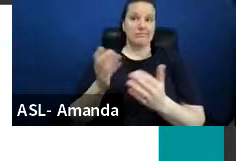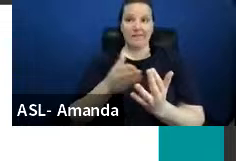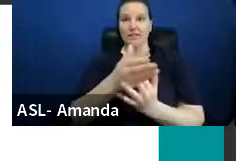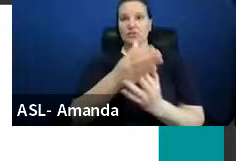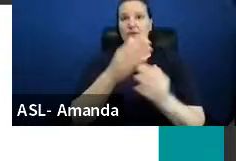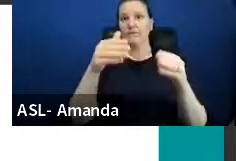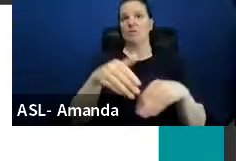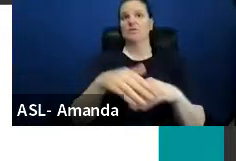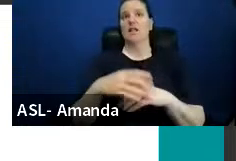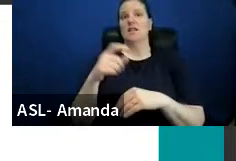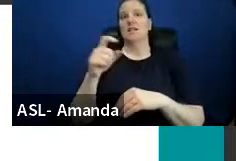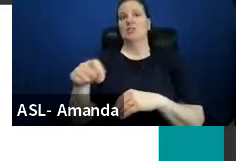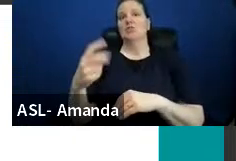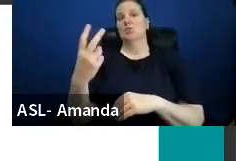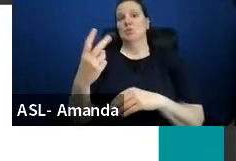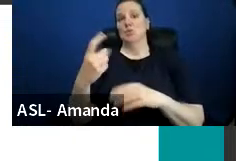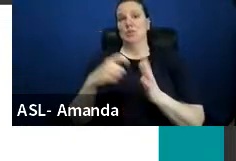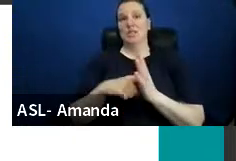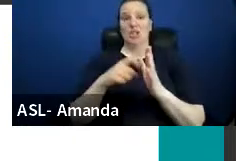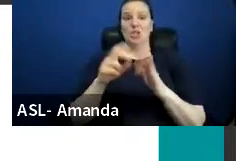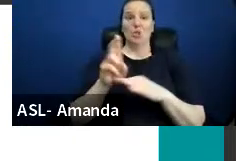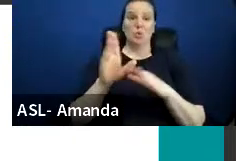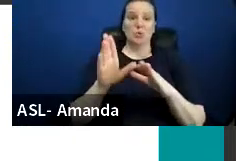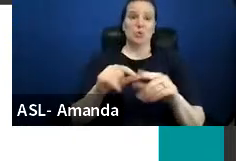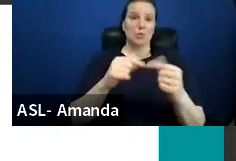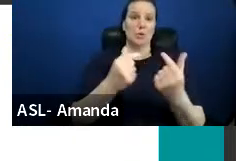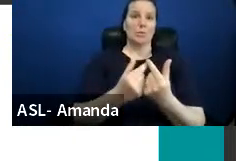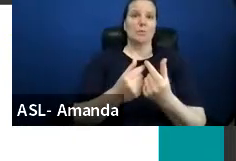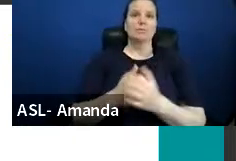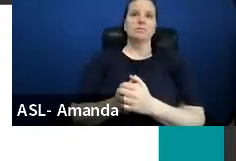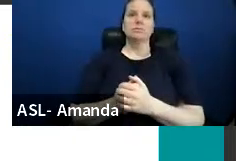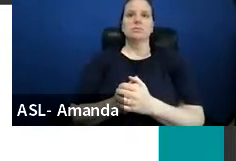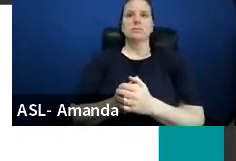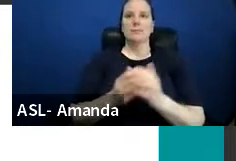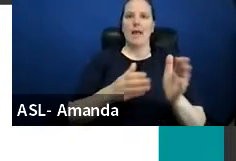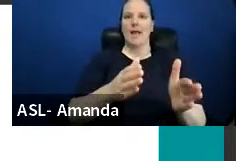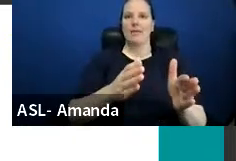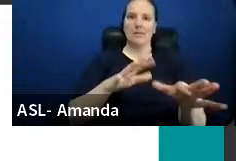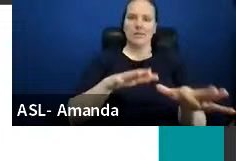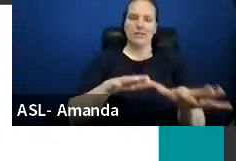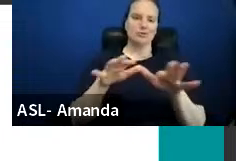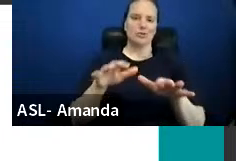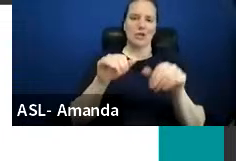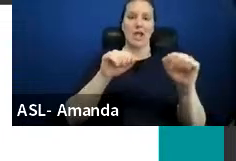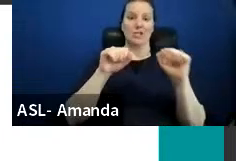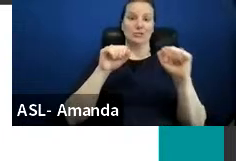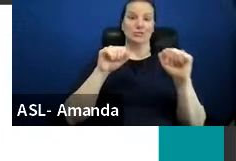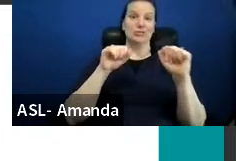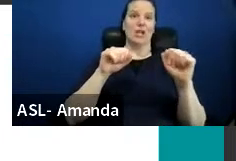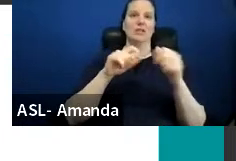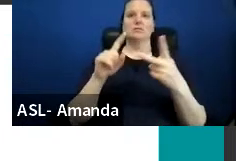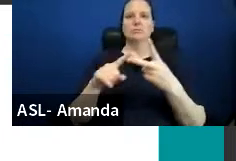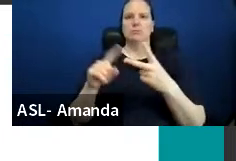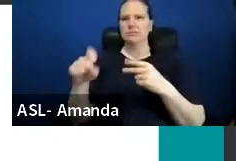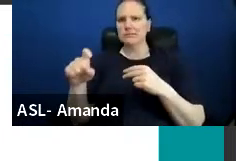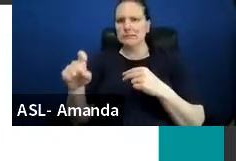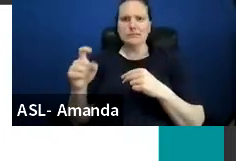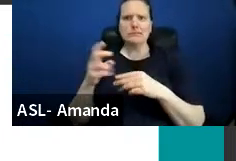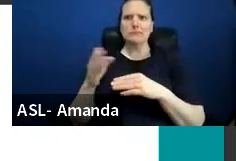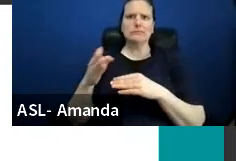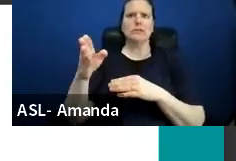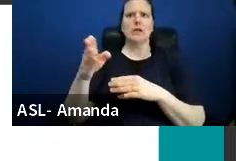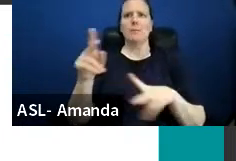of two key user groups, those using paths for leisure and exercise, those using routes out of necessity, including business travel and people